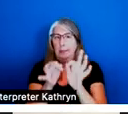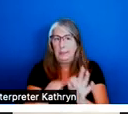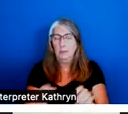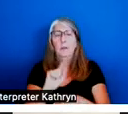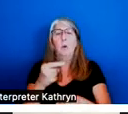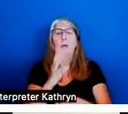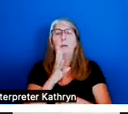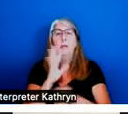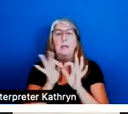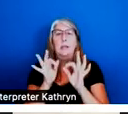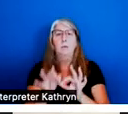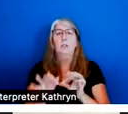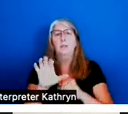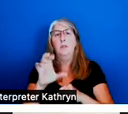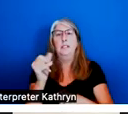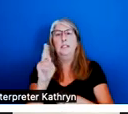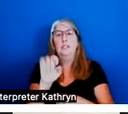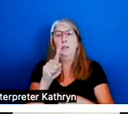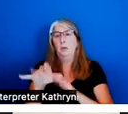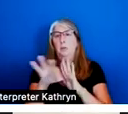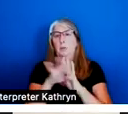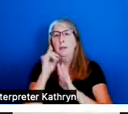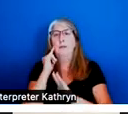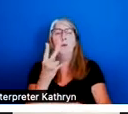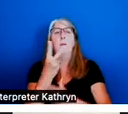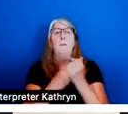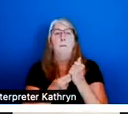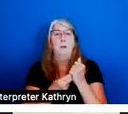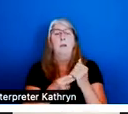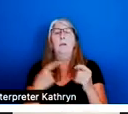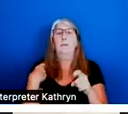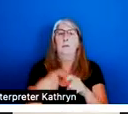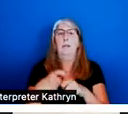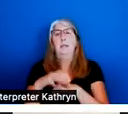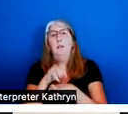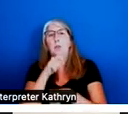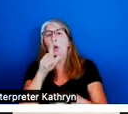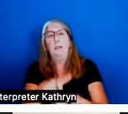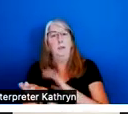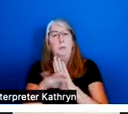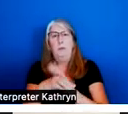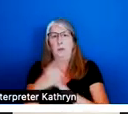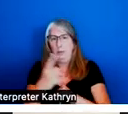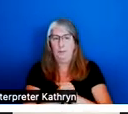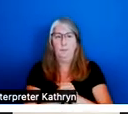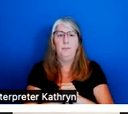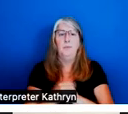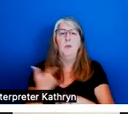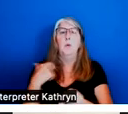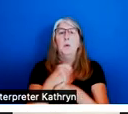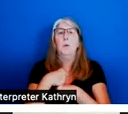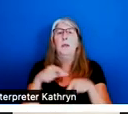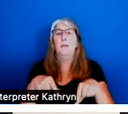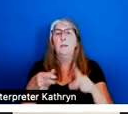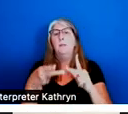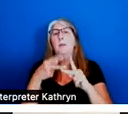language of the channel you chose. If you are bilingual Spanish-English, you do not need to choose a channel. We create these spaces with